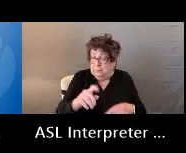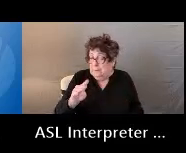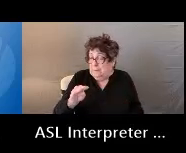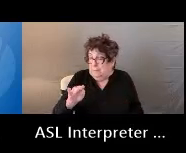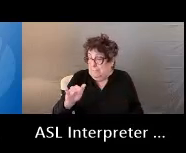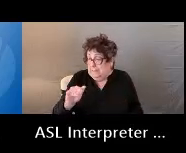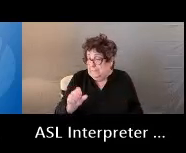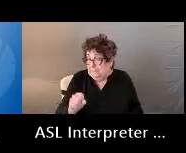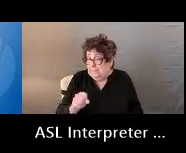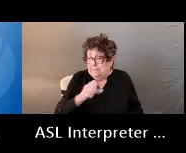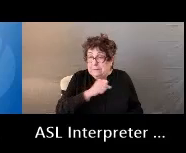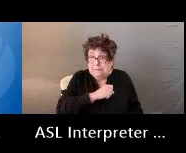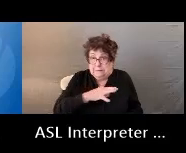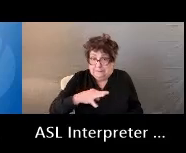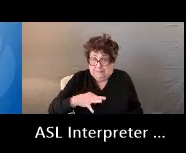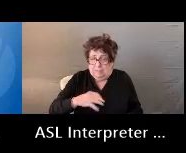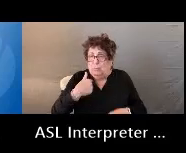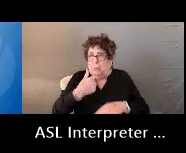implemented